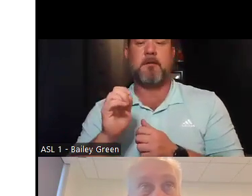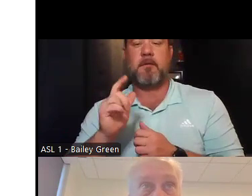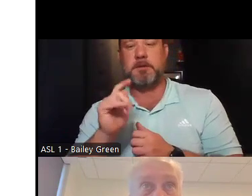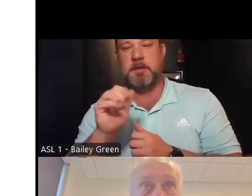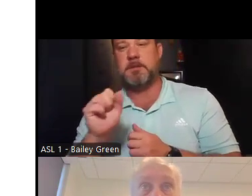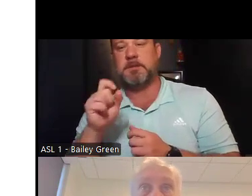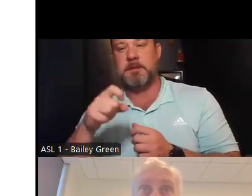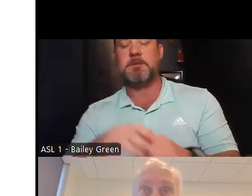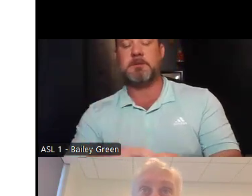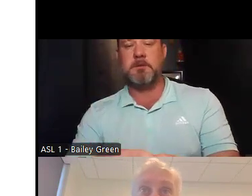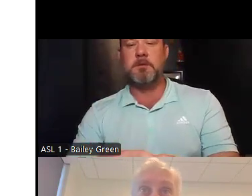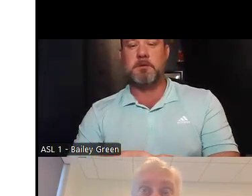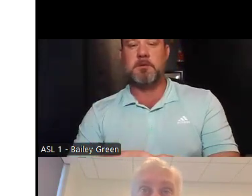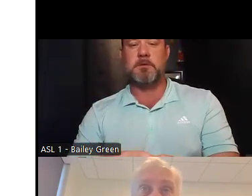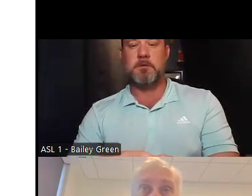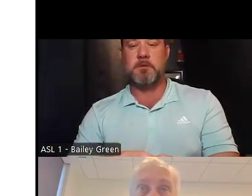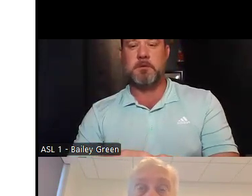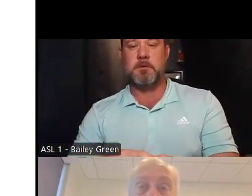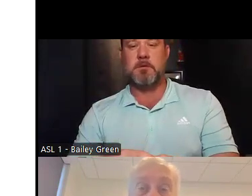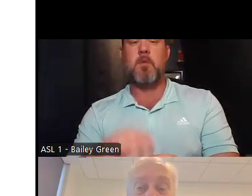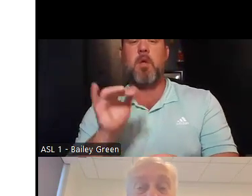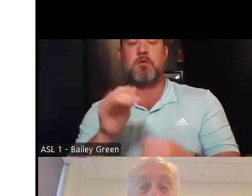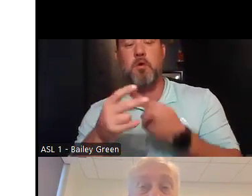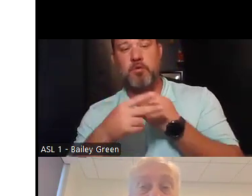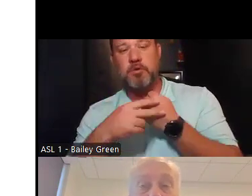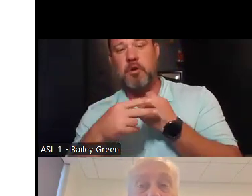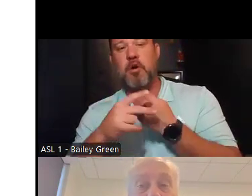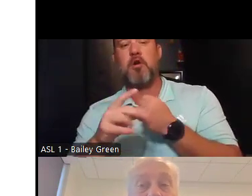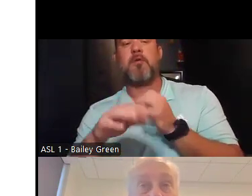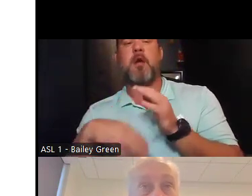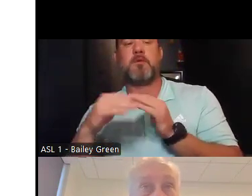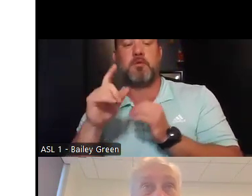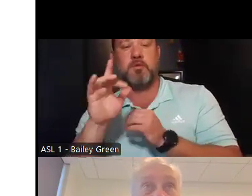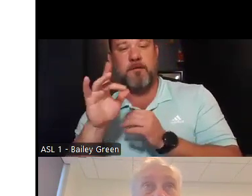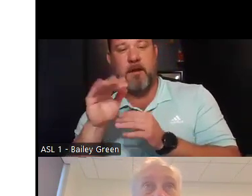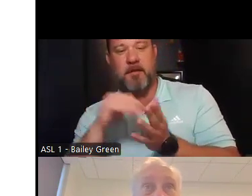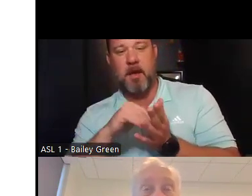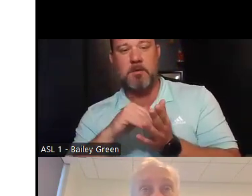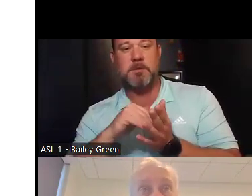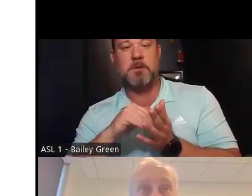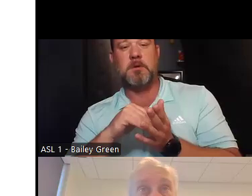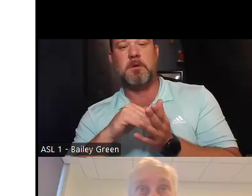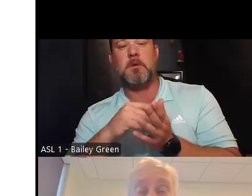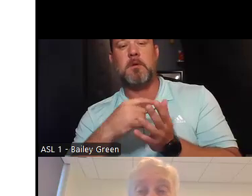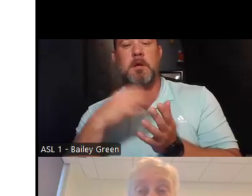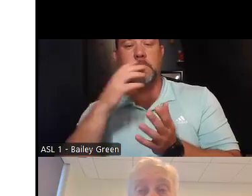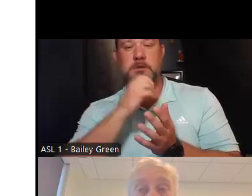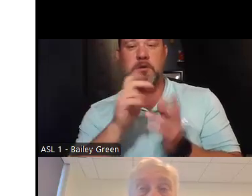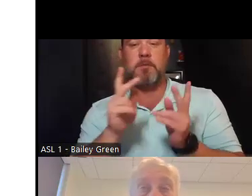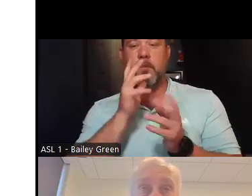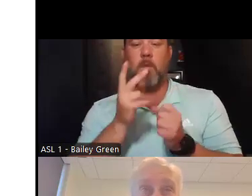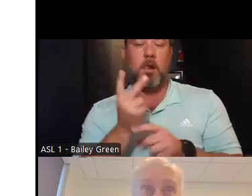LTSS needs. We're also reserving up to $25,000 in wealth that we assume that people want to